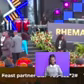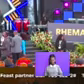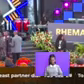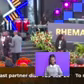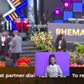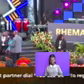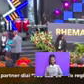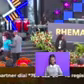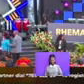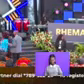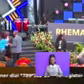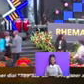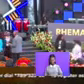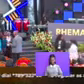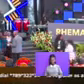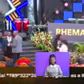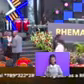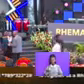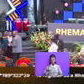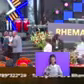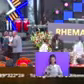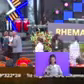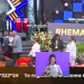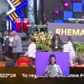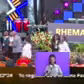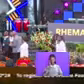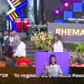fast you are the